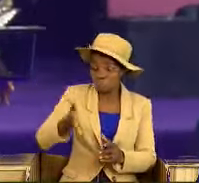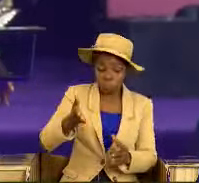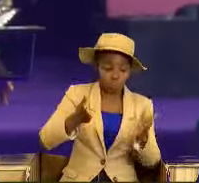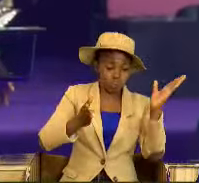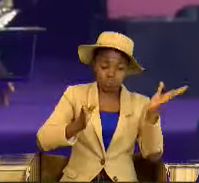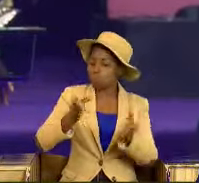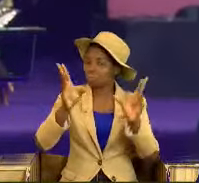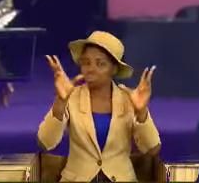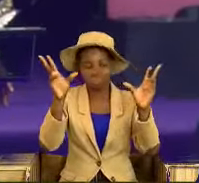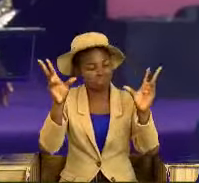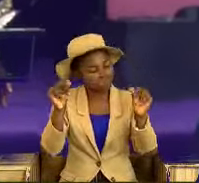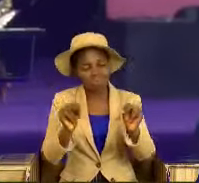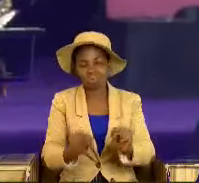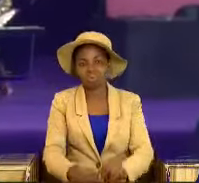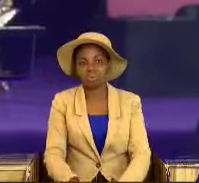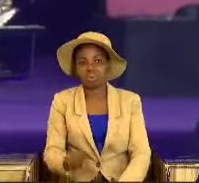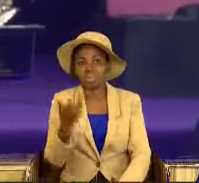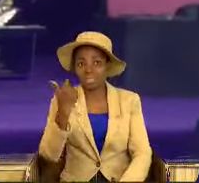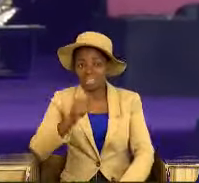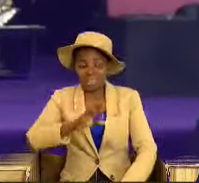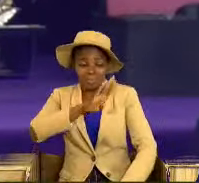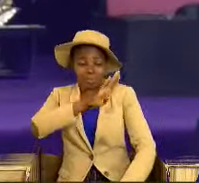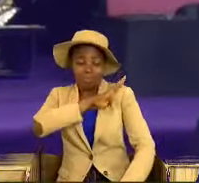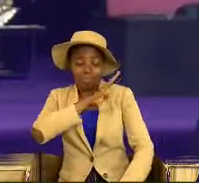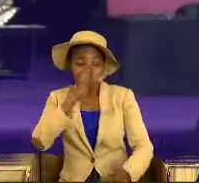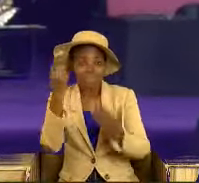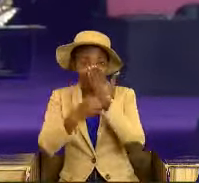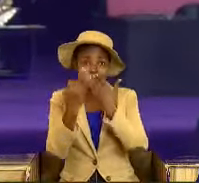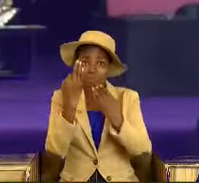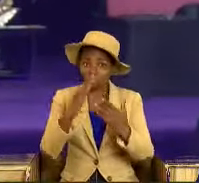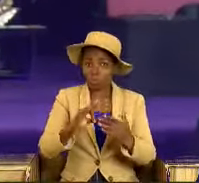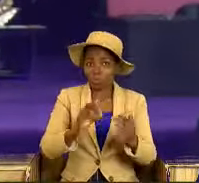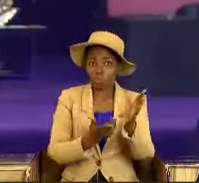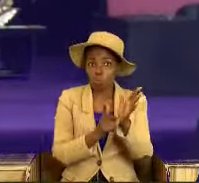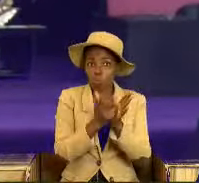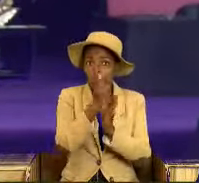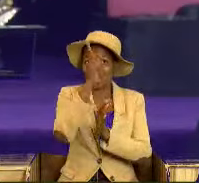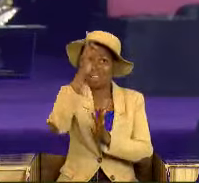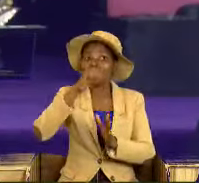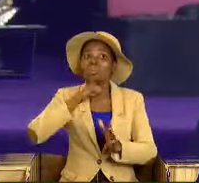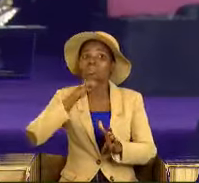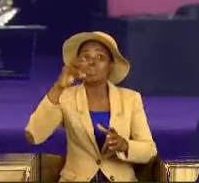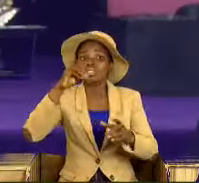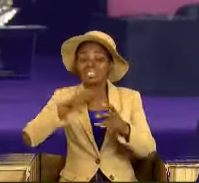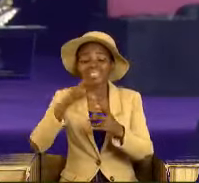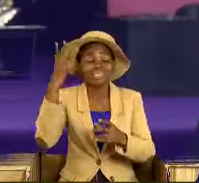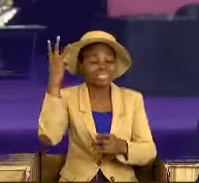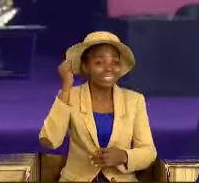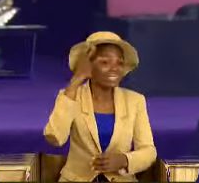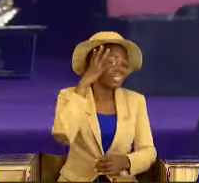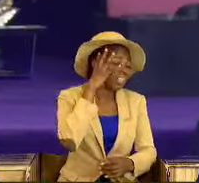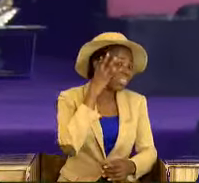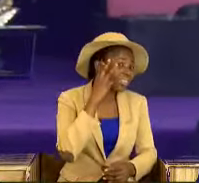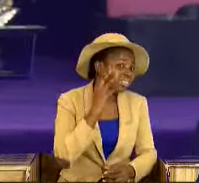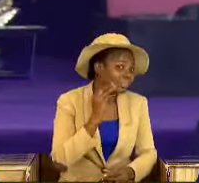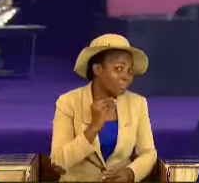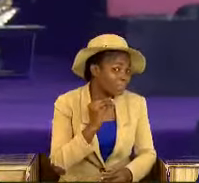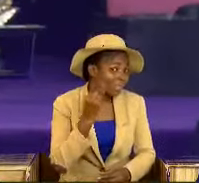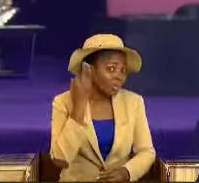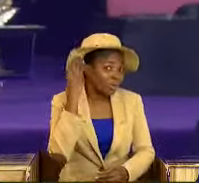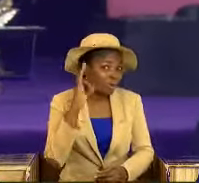sword the comence of golad is not in his experience of